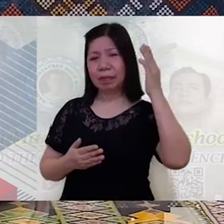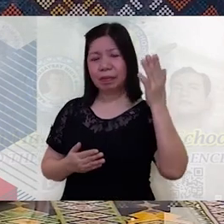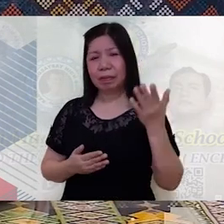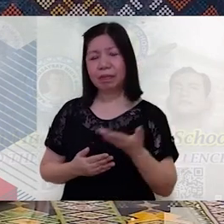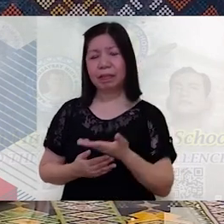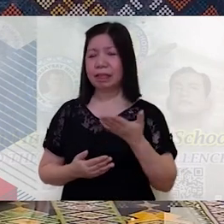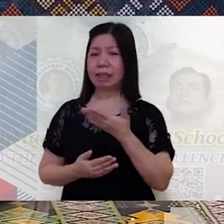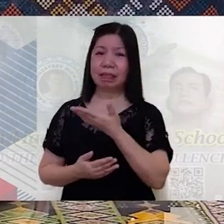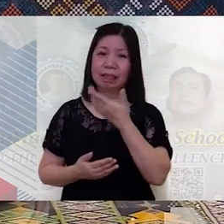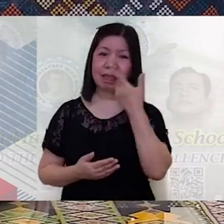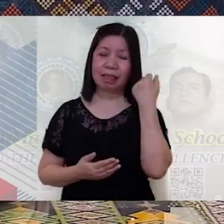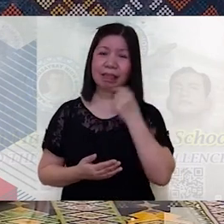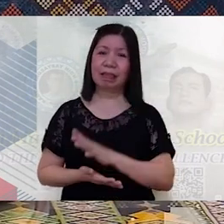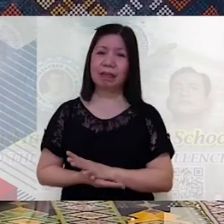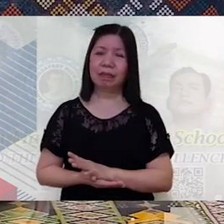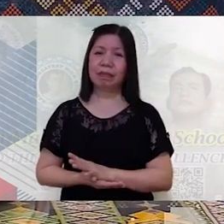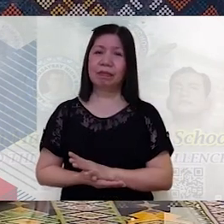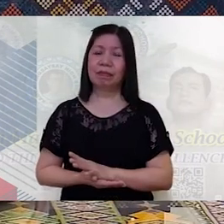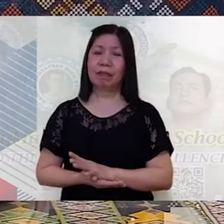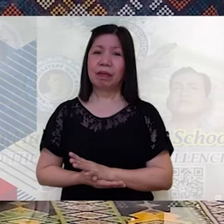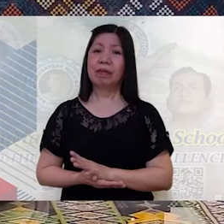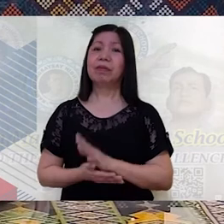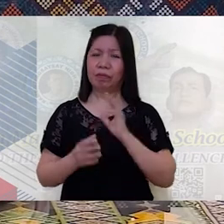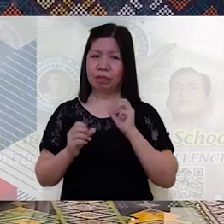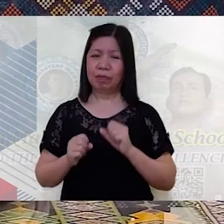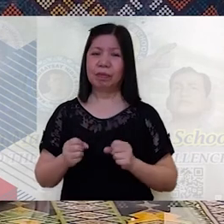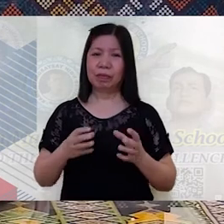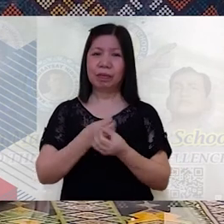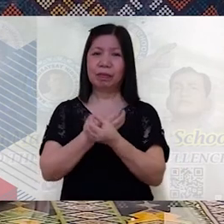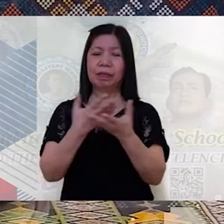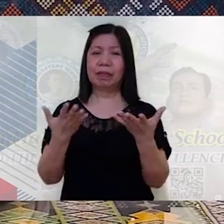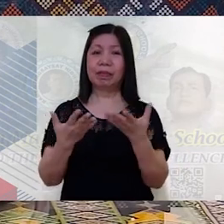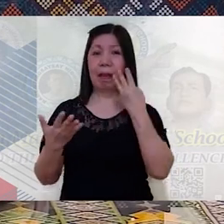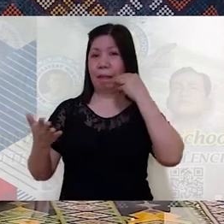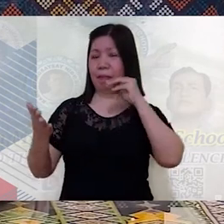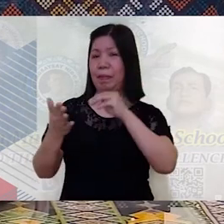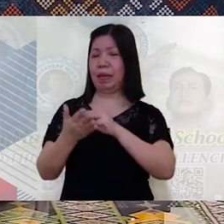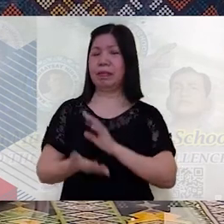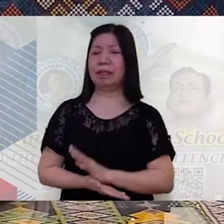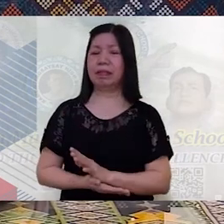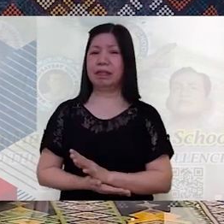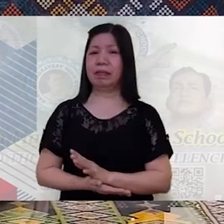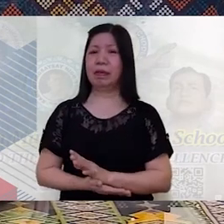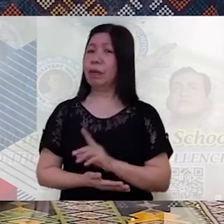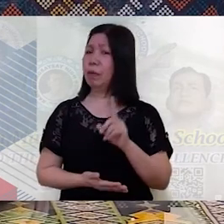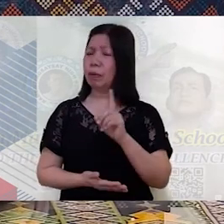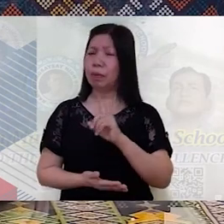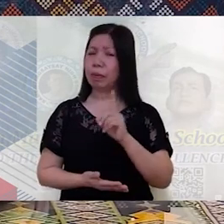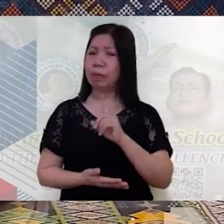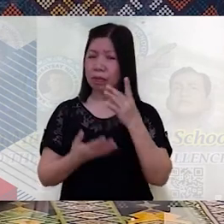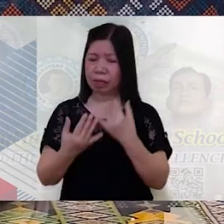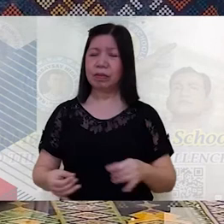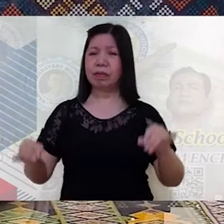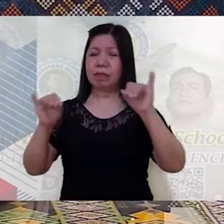invited because that someone is supposed to give a message. What was